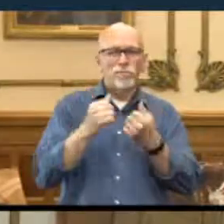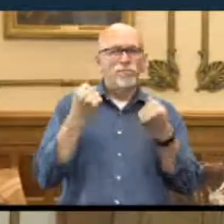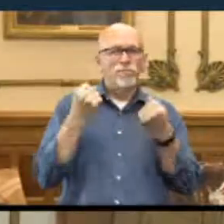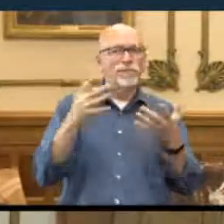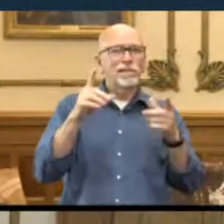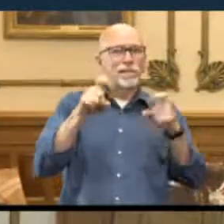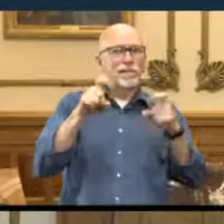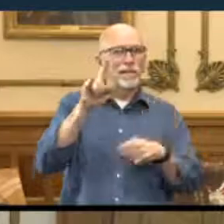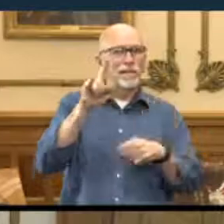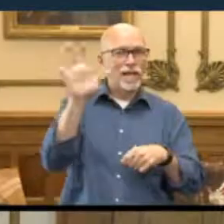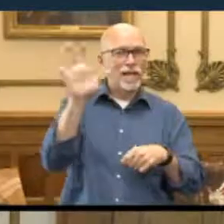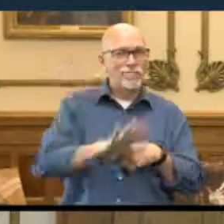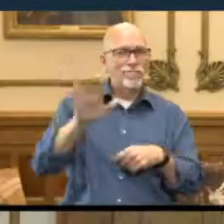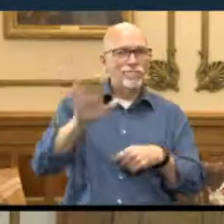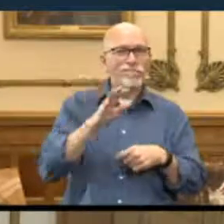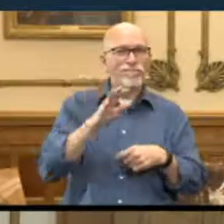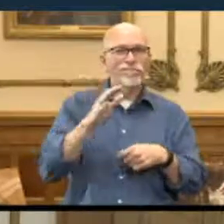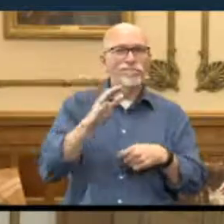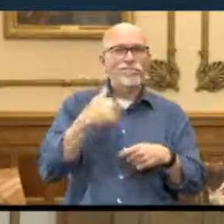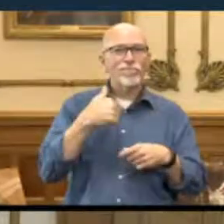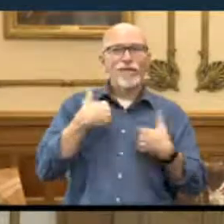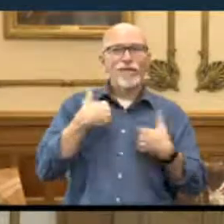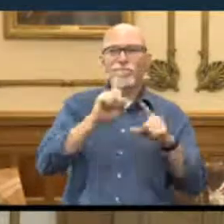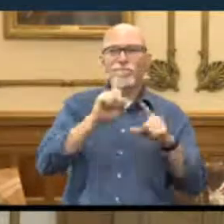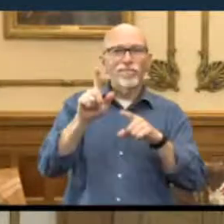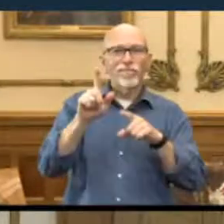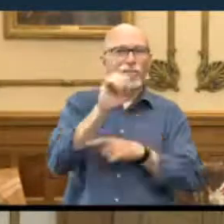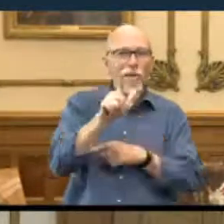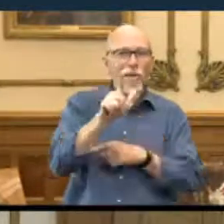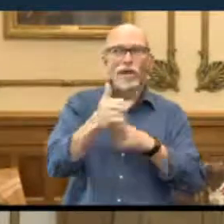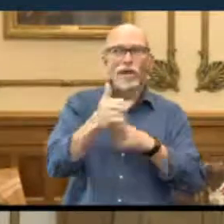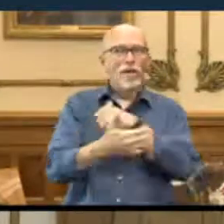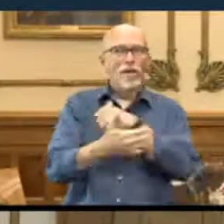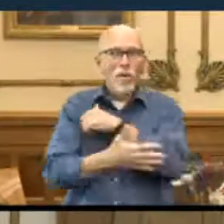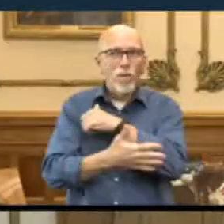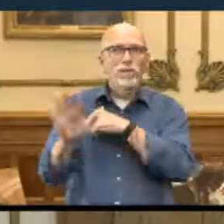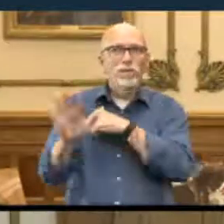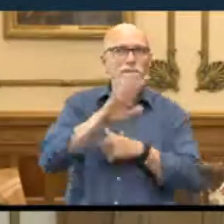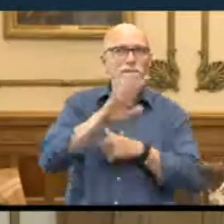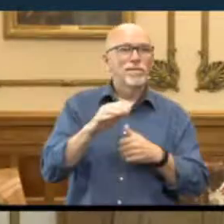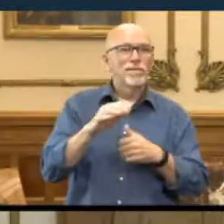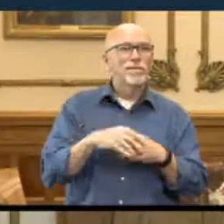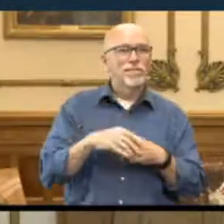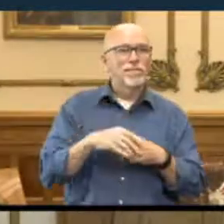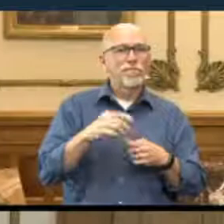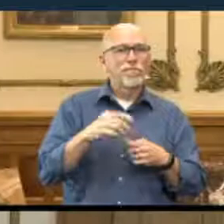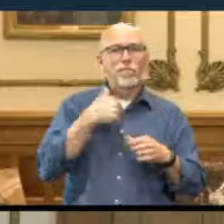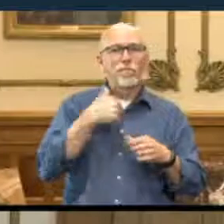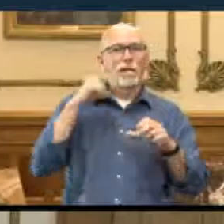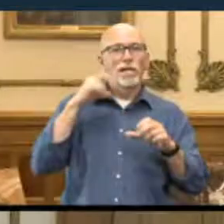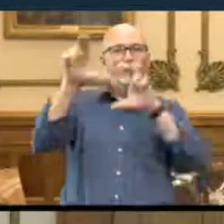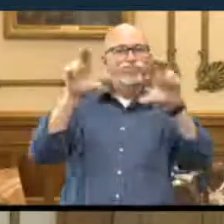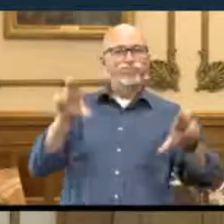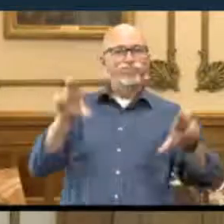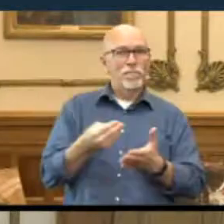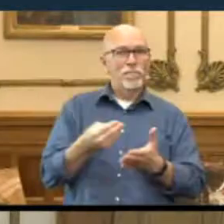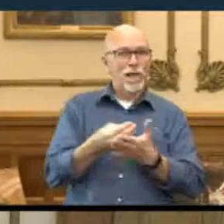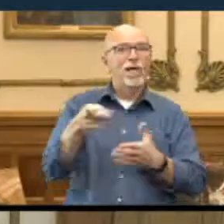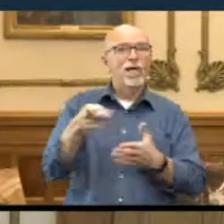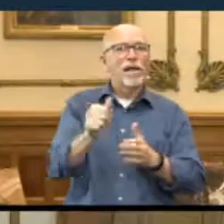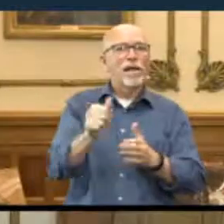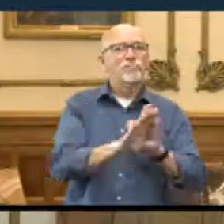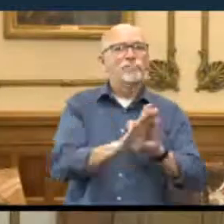testing sites. We infused local, county by county, with dollars so that they had the ability to